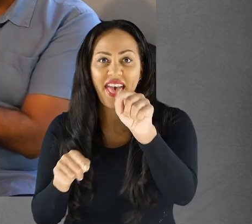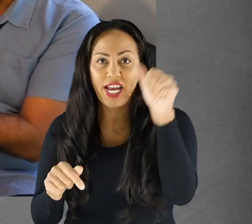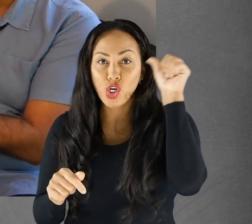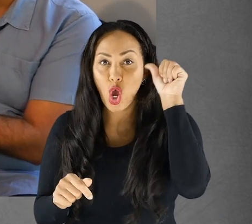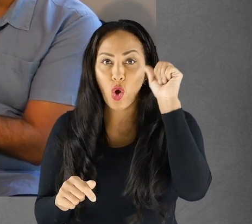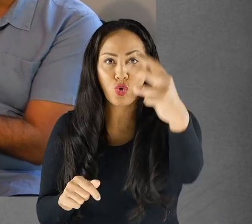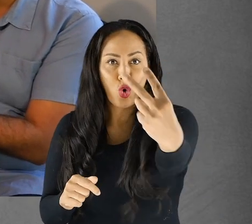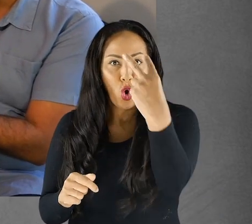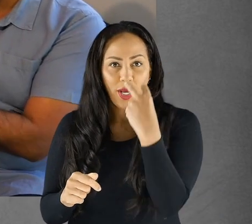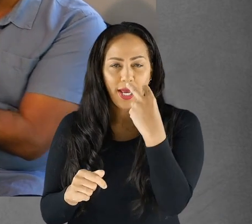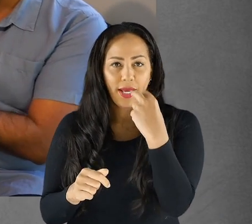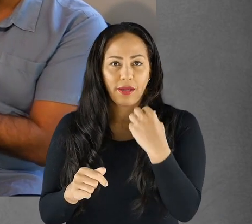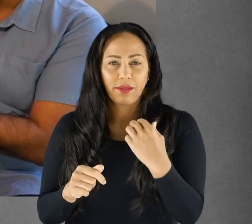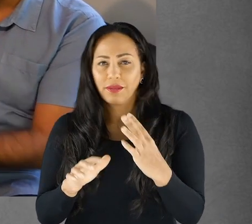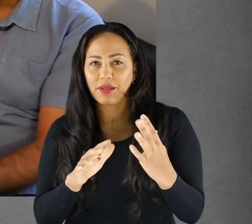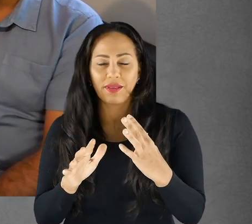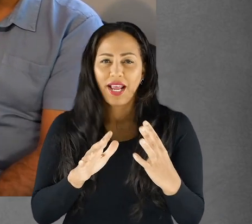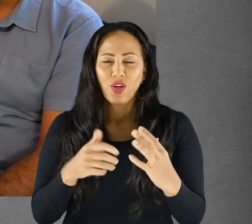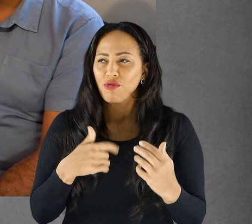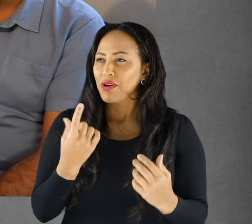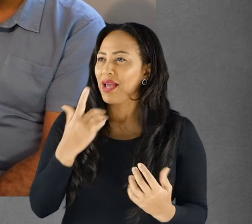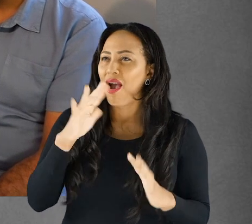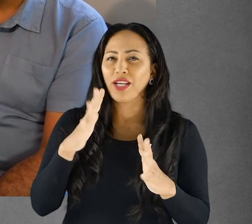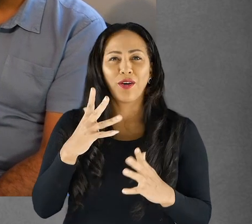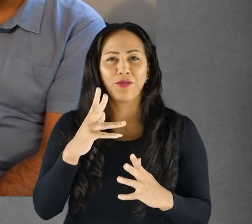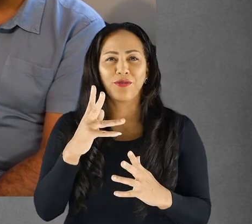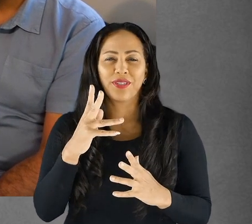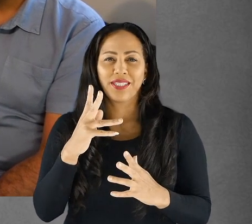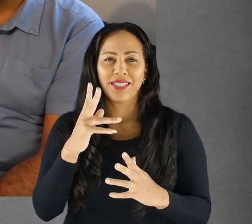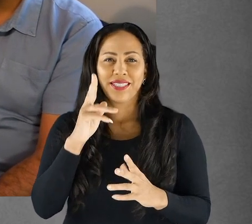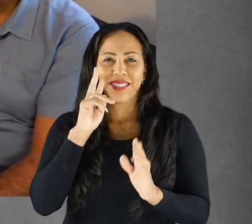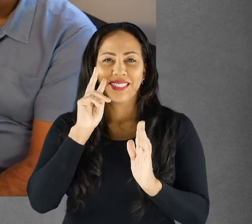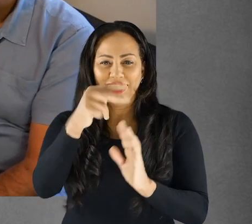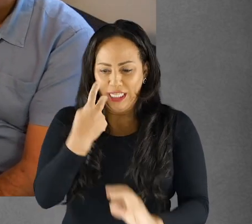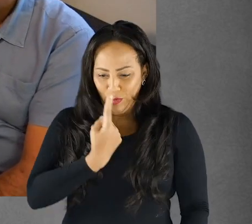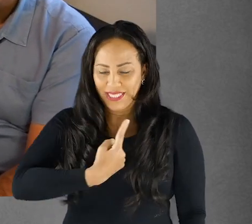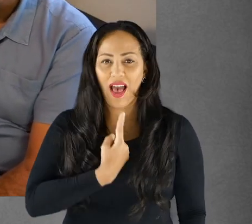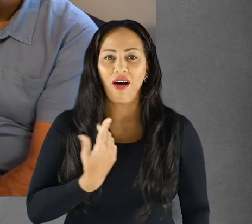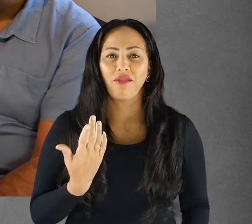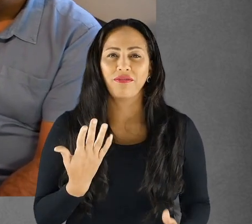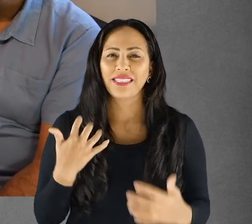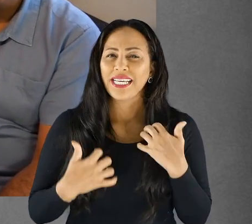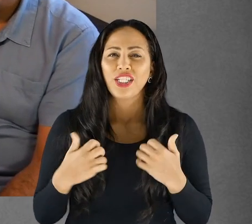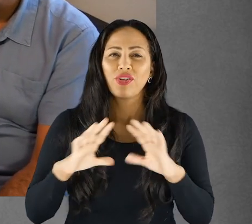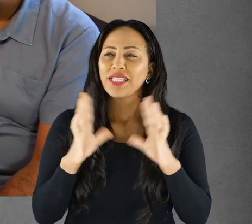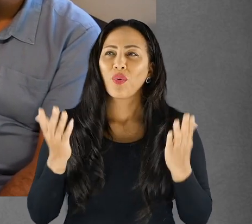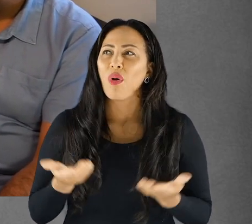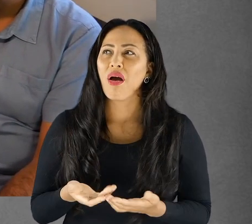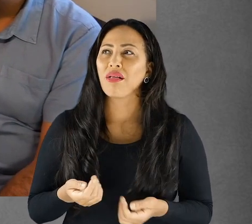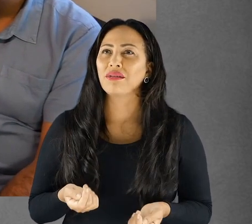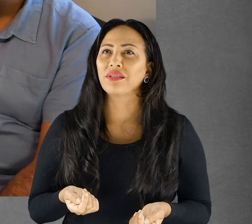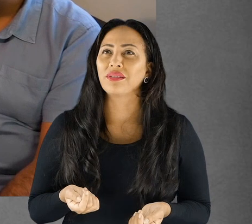they know you're looking at them, at you. Yes, that's true. And you see yourself, so it can be quite interesting and